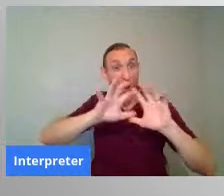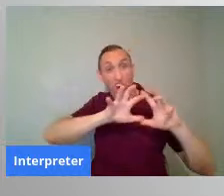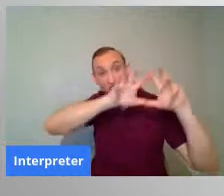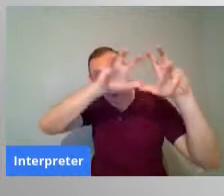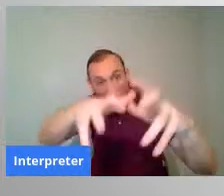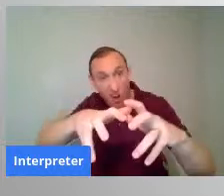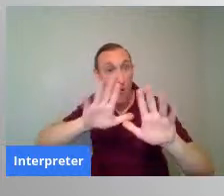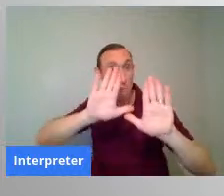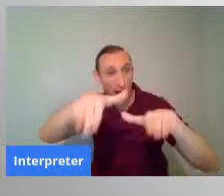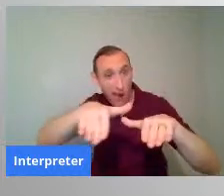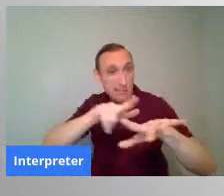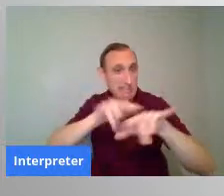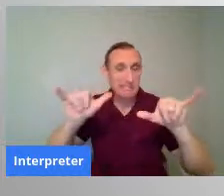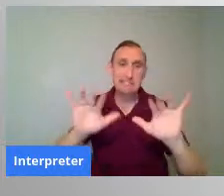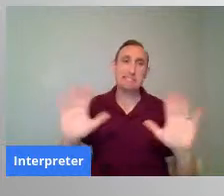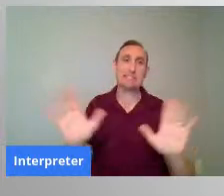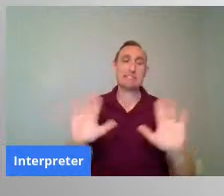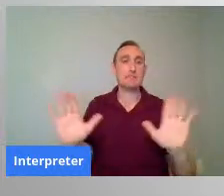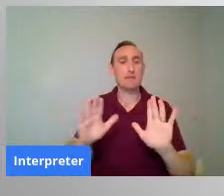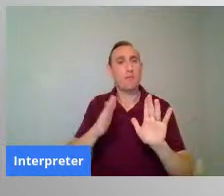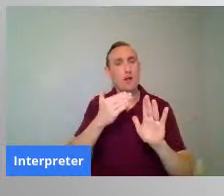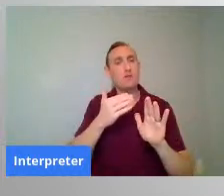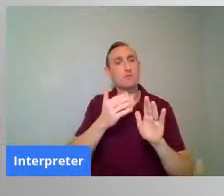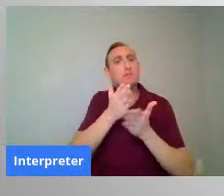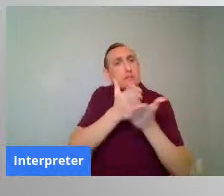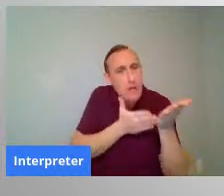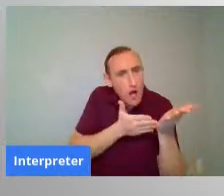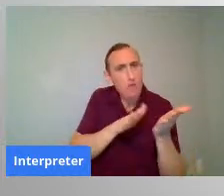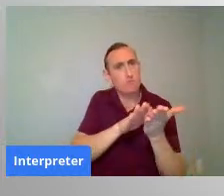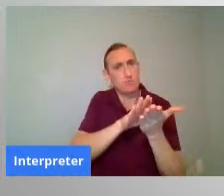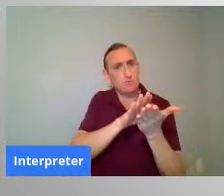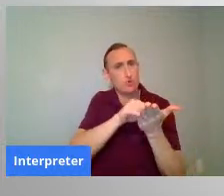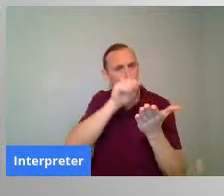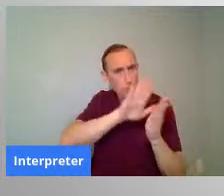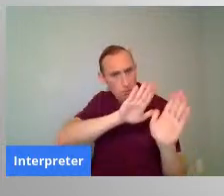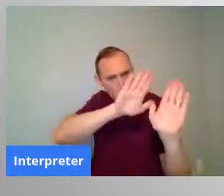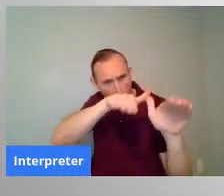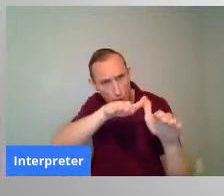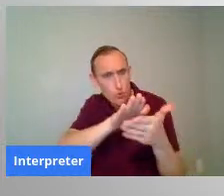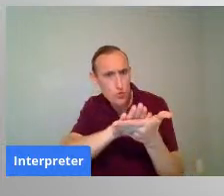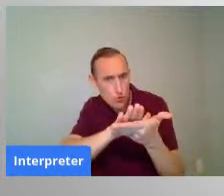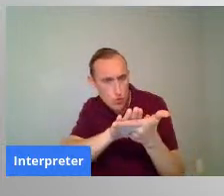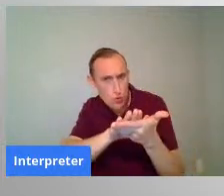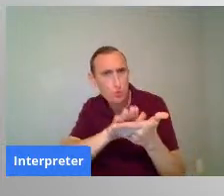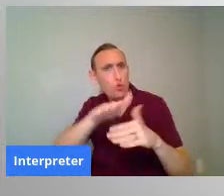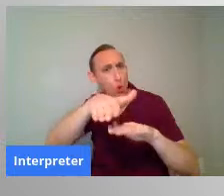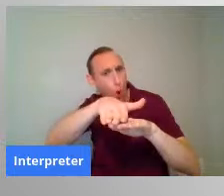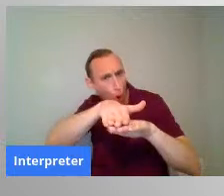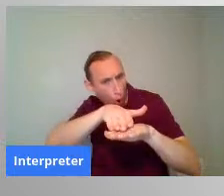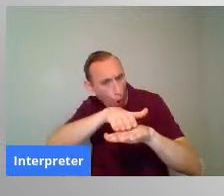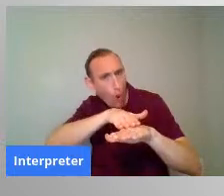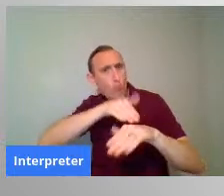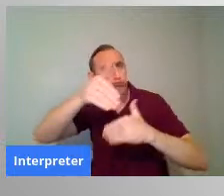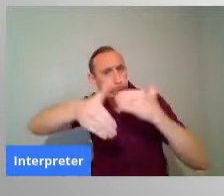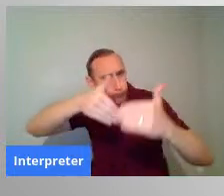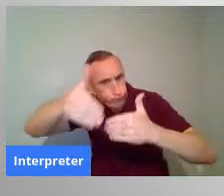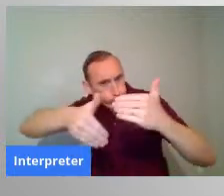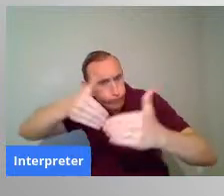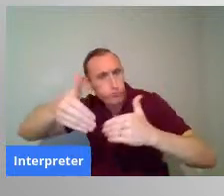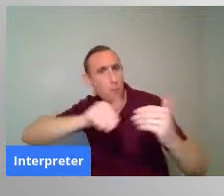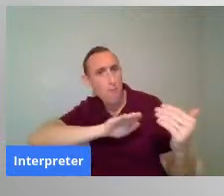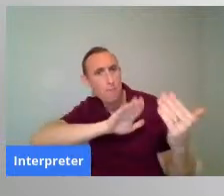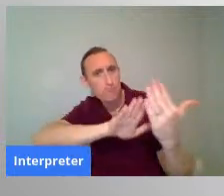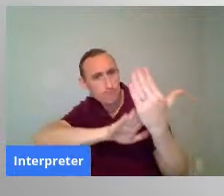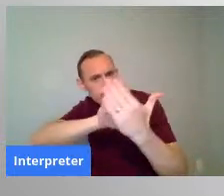with our principals so they can socialize that with their staff and their families, which we try to be very thoughtful about. But I